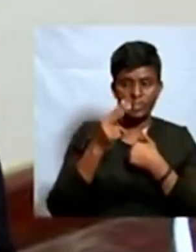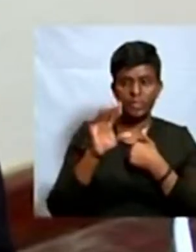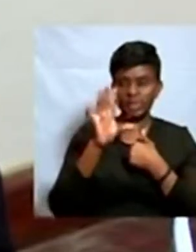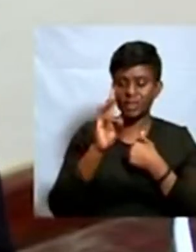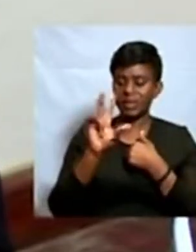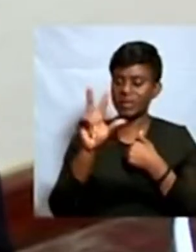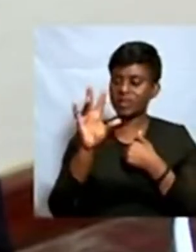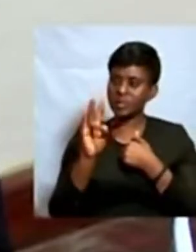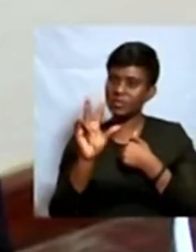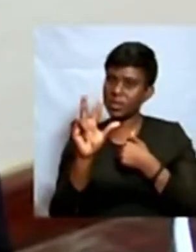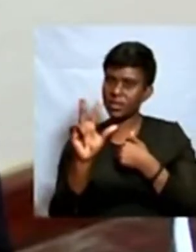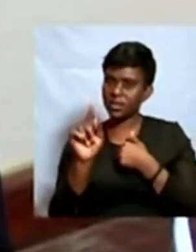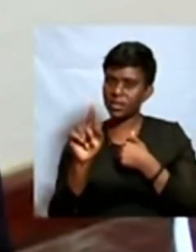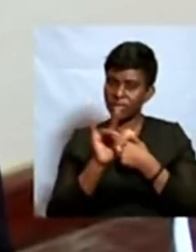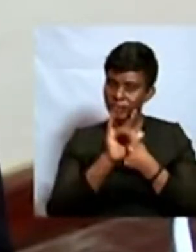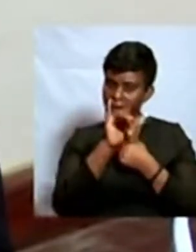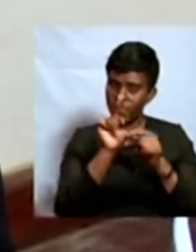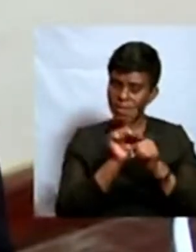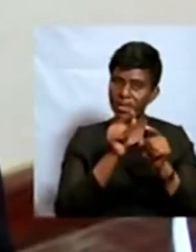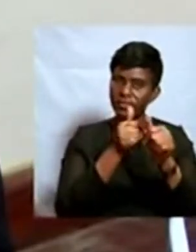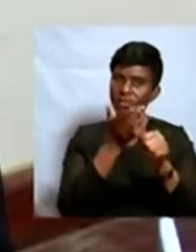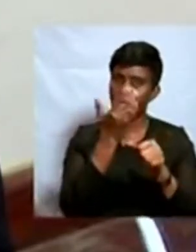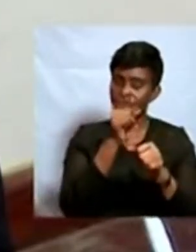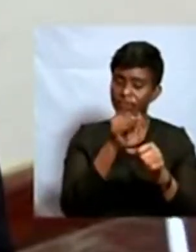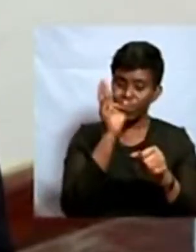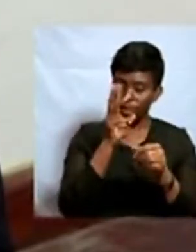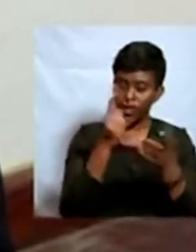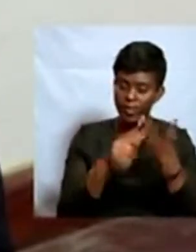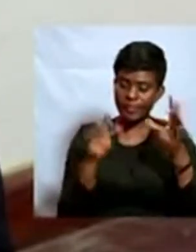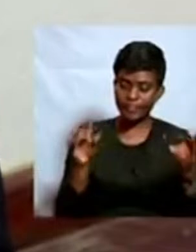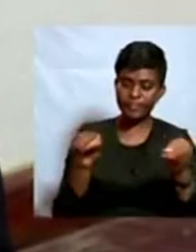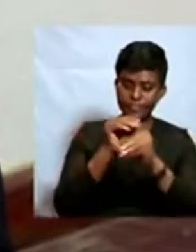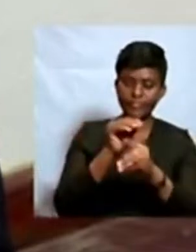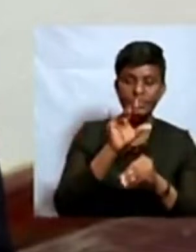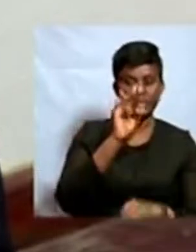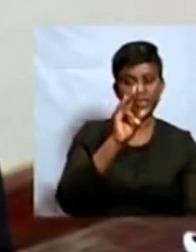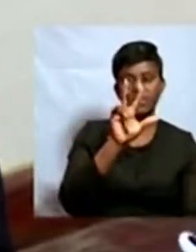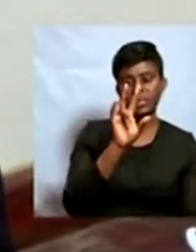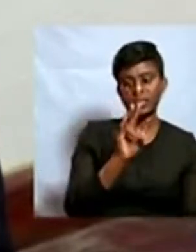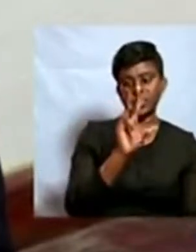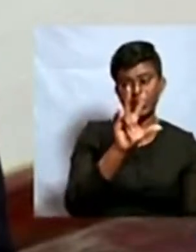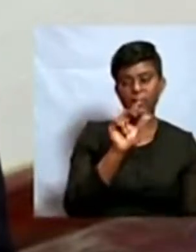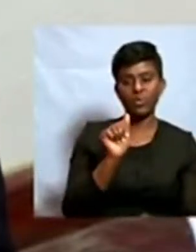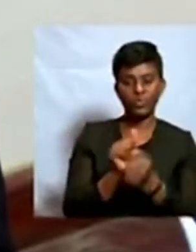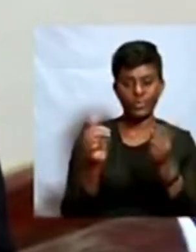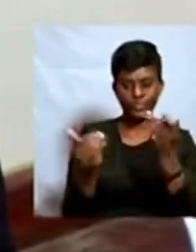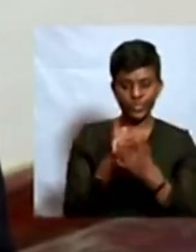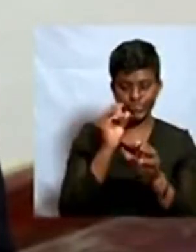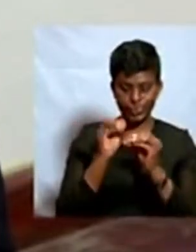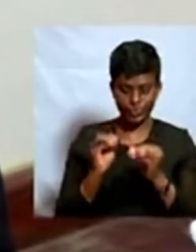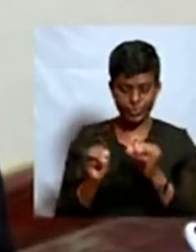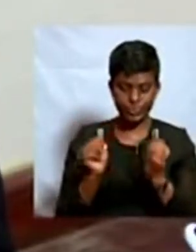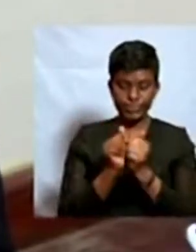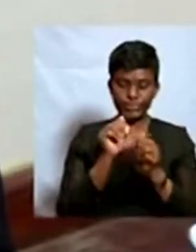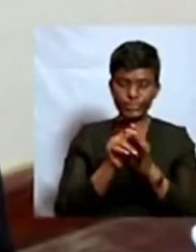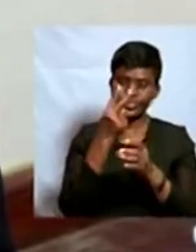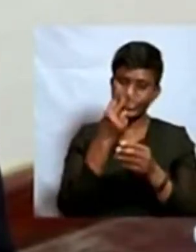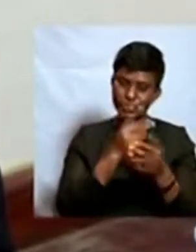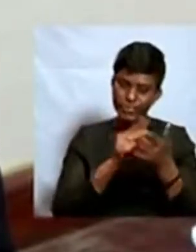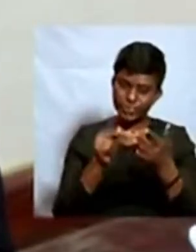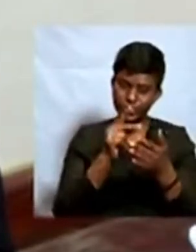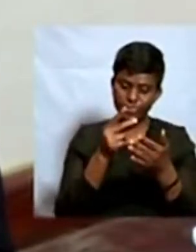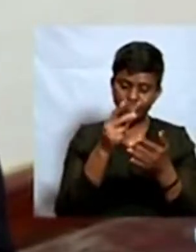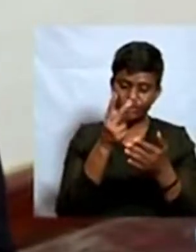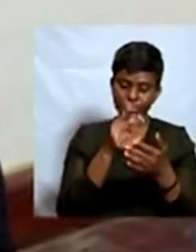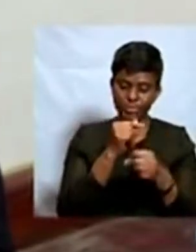737 aircraft, and way forward, we'll replace the 737 aircraft with modern fleet within the next 2 years, modern fleet